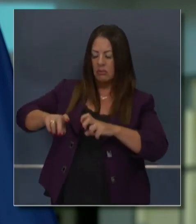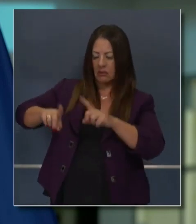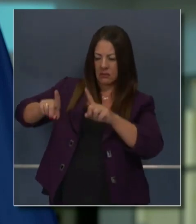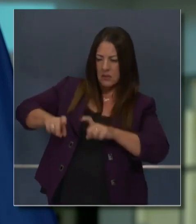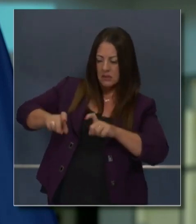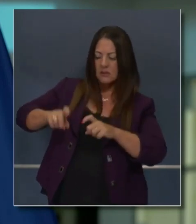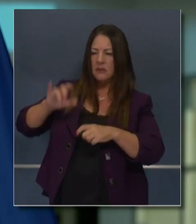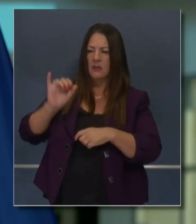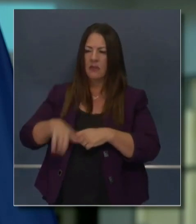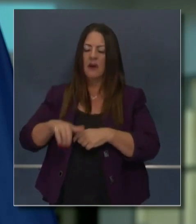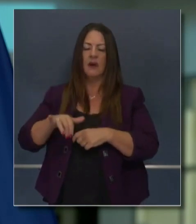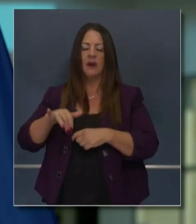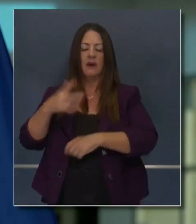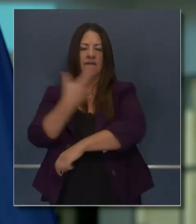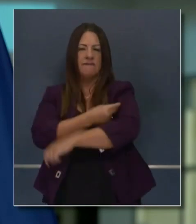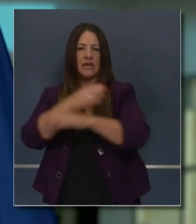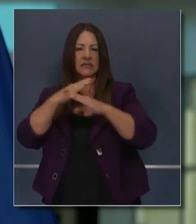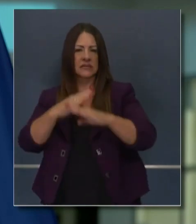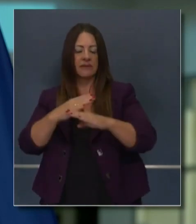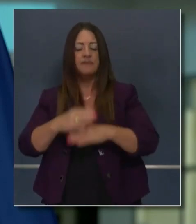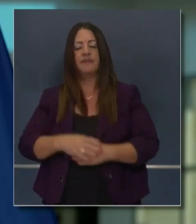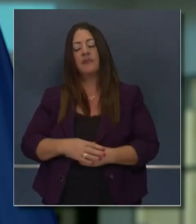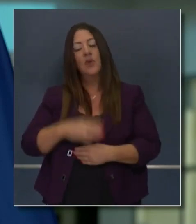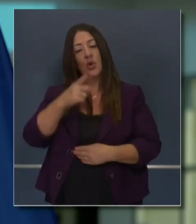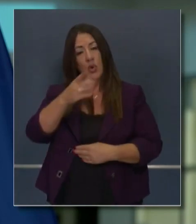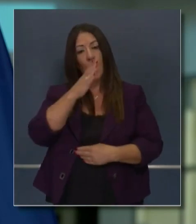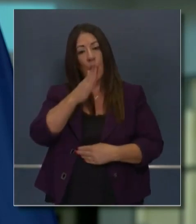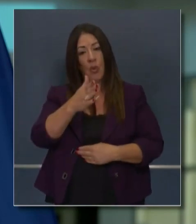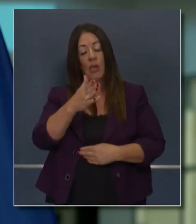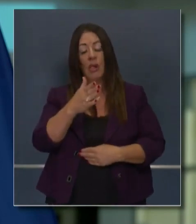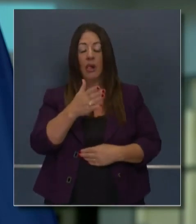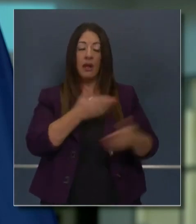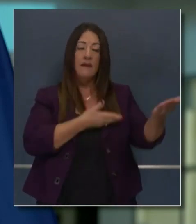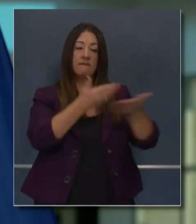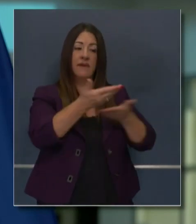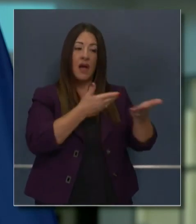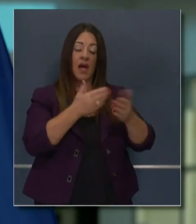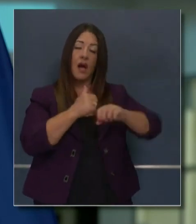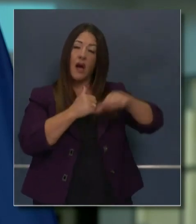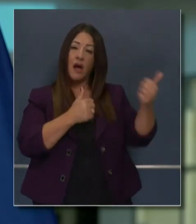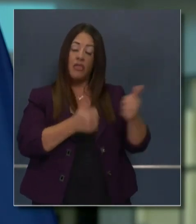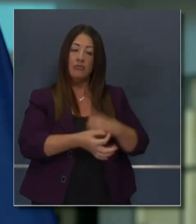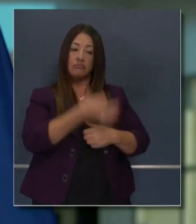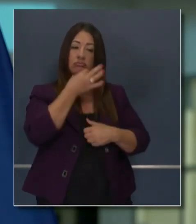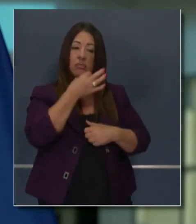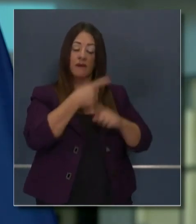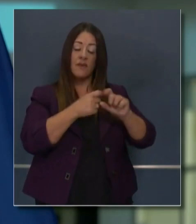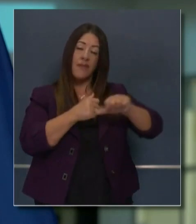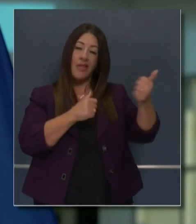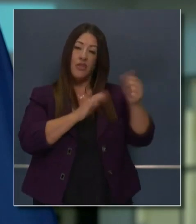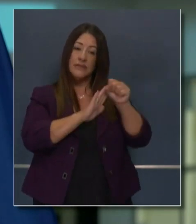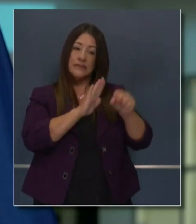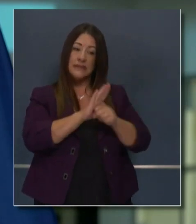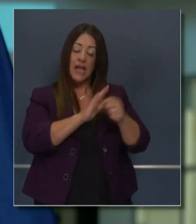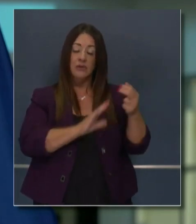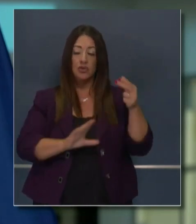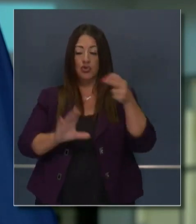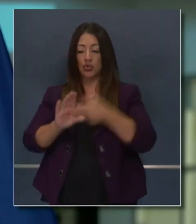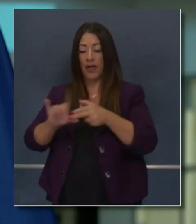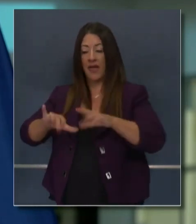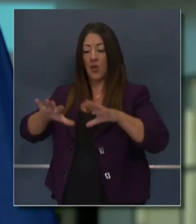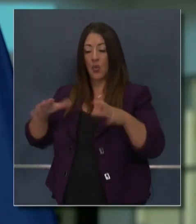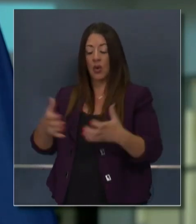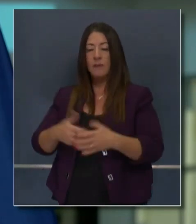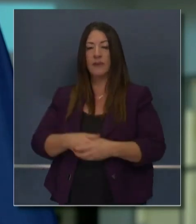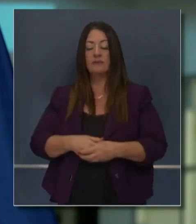curious, as you are adding more experts to this panel, including from other states, is there a possibility that if you don't have unanimity,